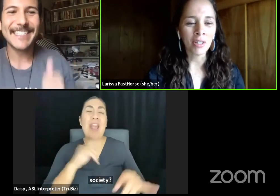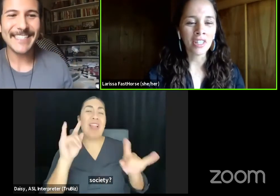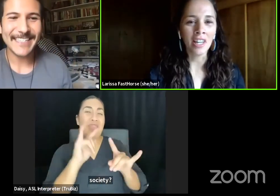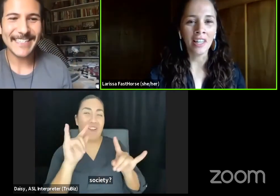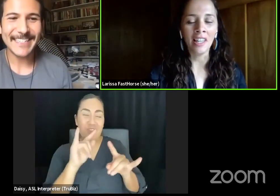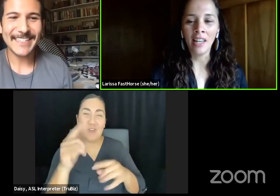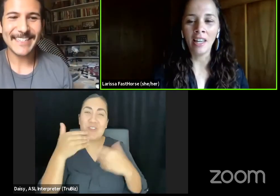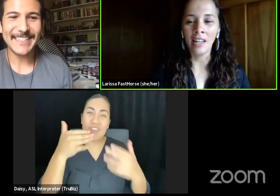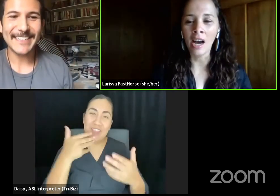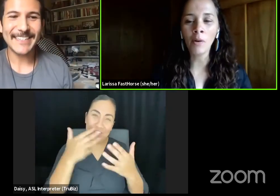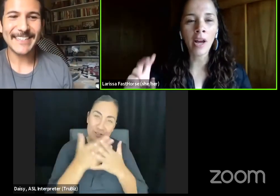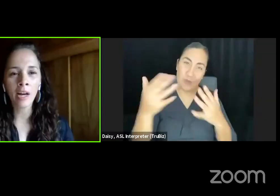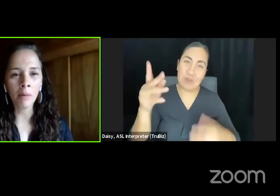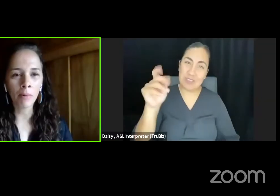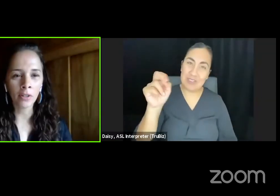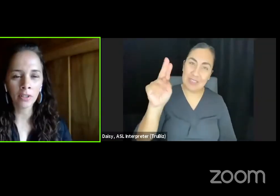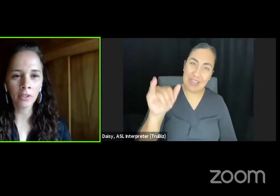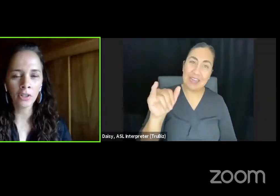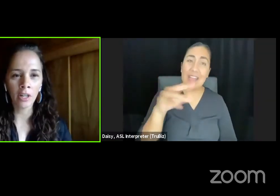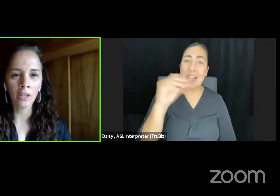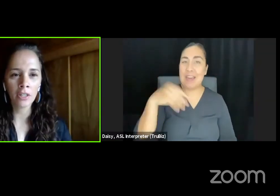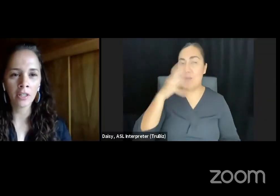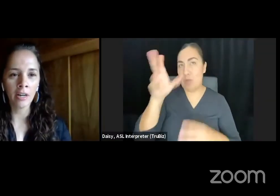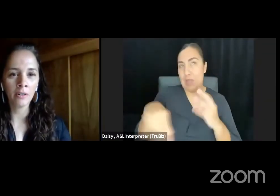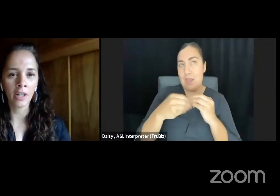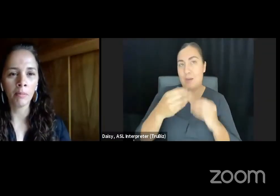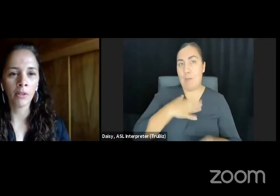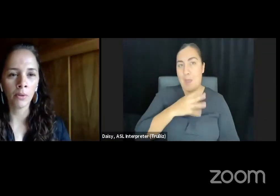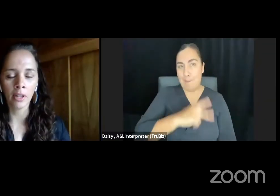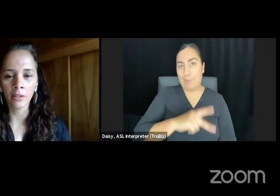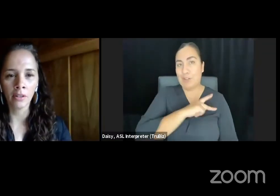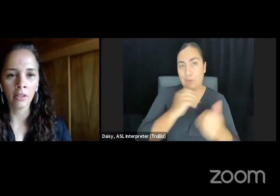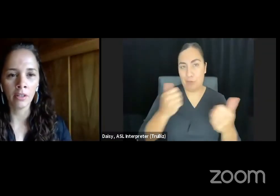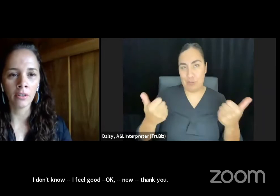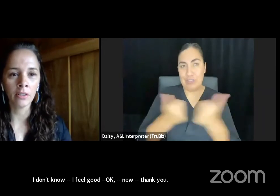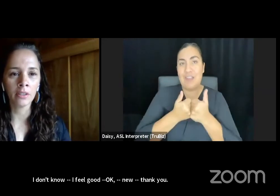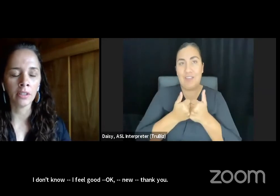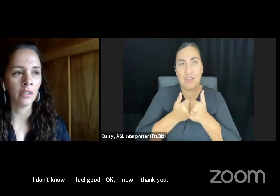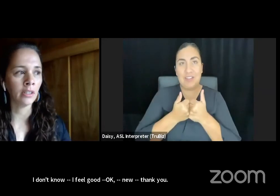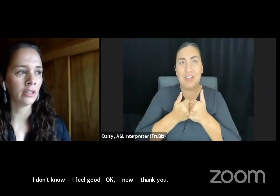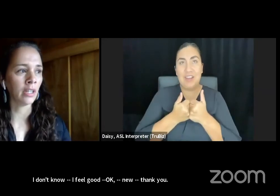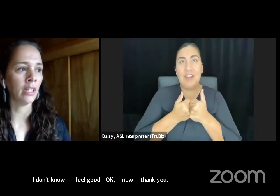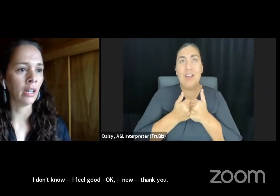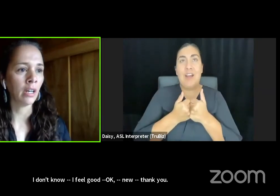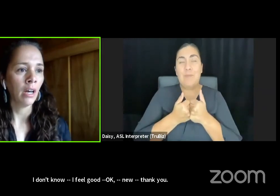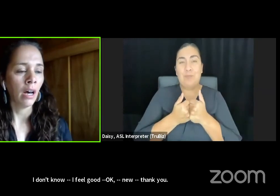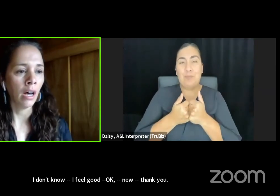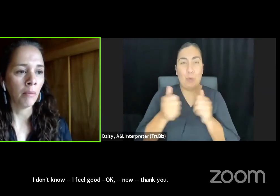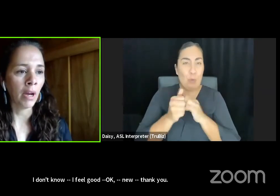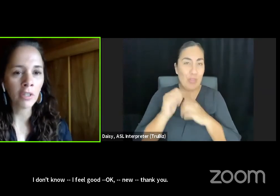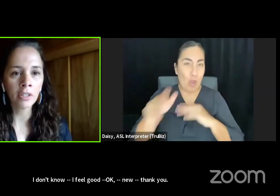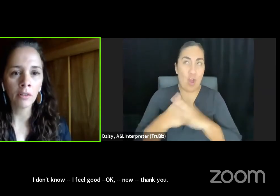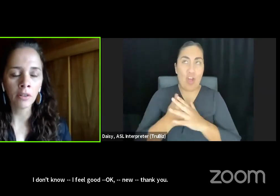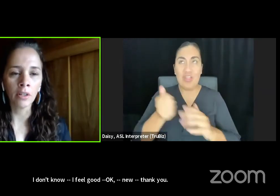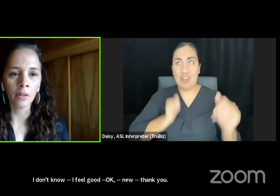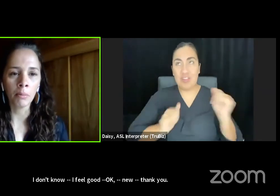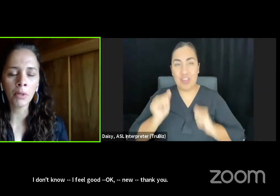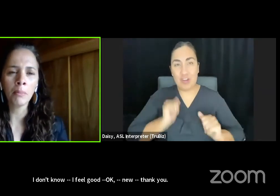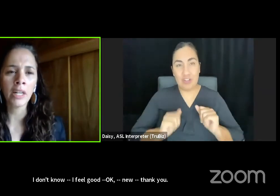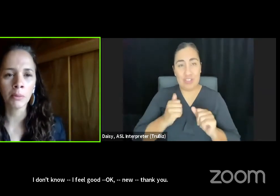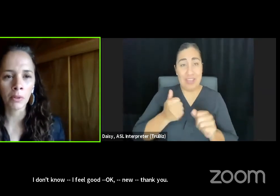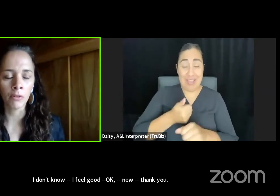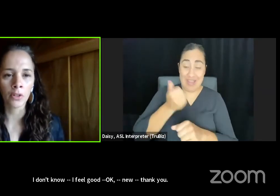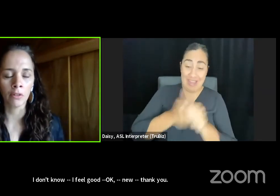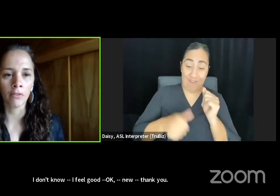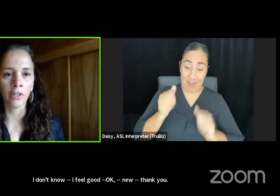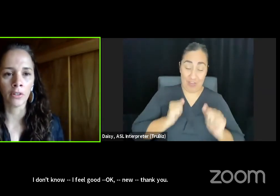thank you so much, Kenny. And I will add my personal challenge now that I've been throwing out to all the theaters is that every single theater, people